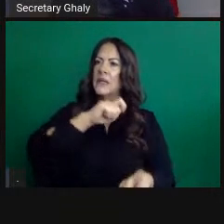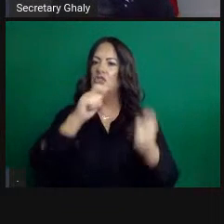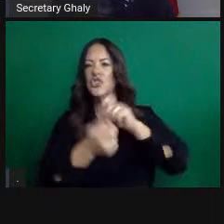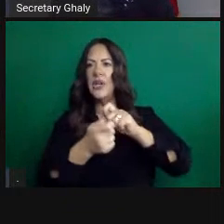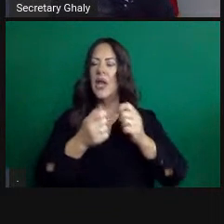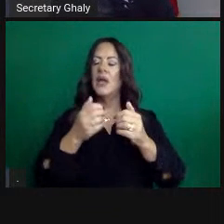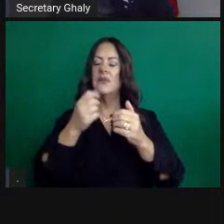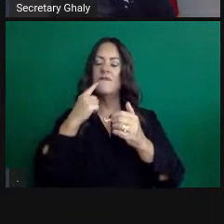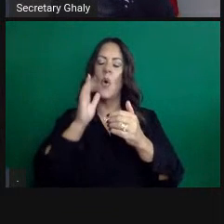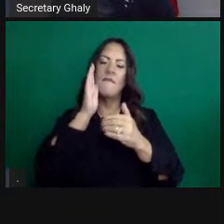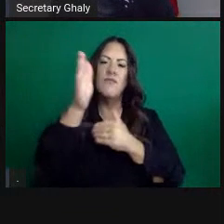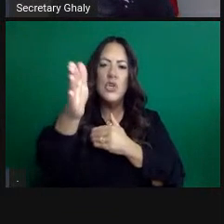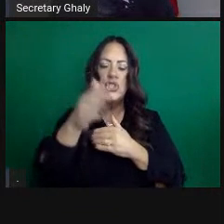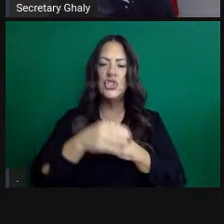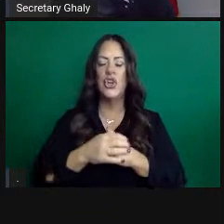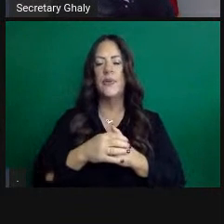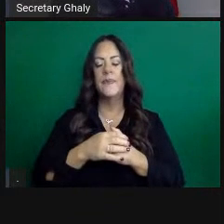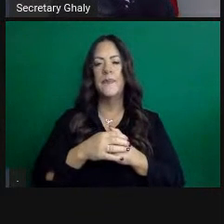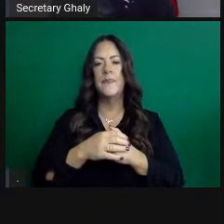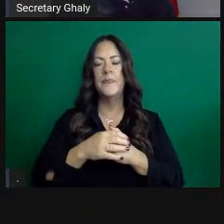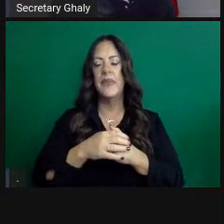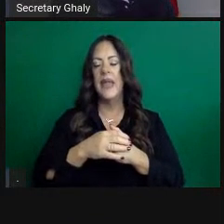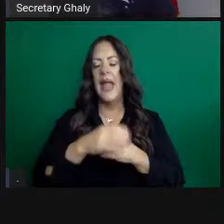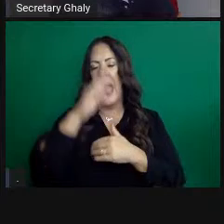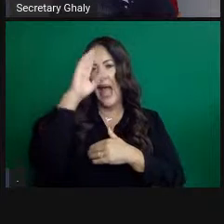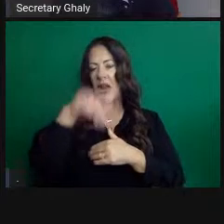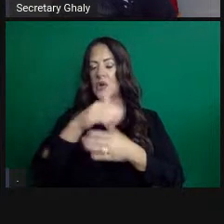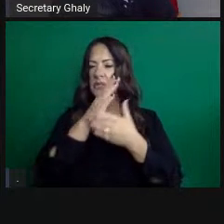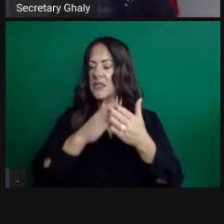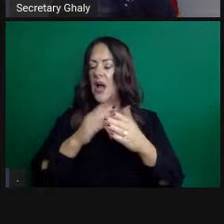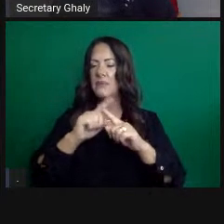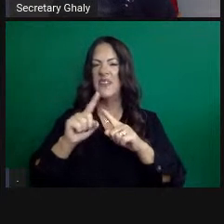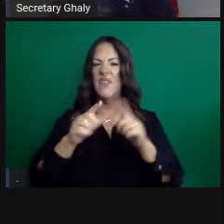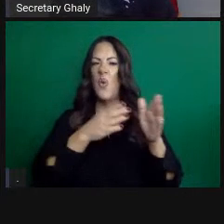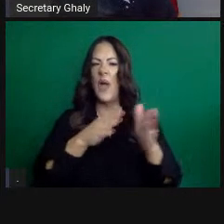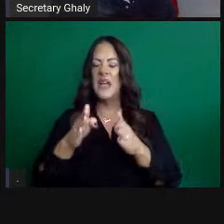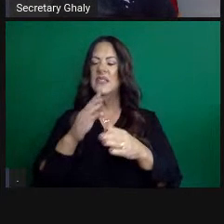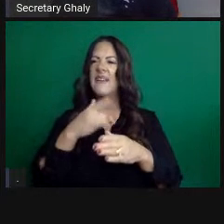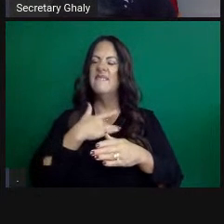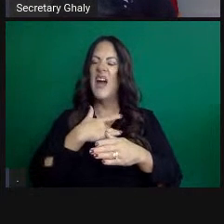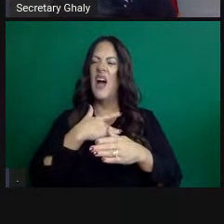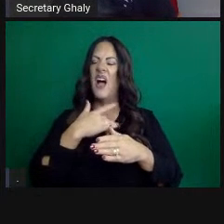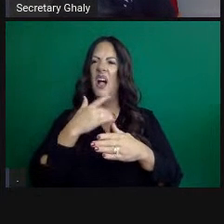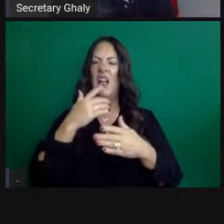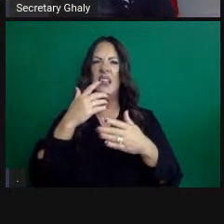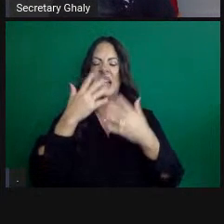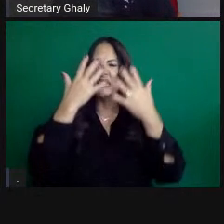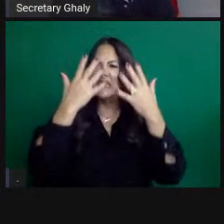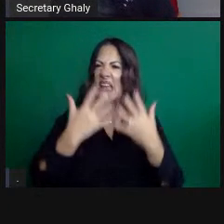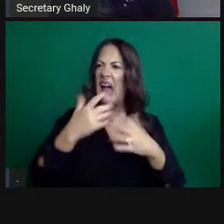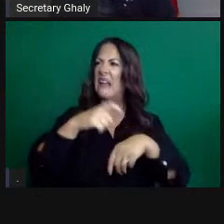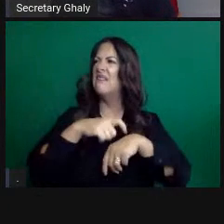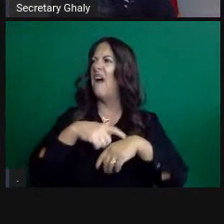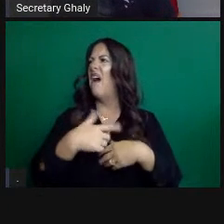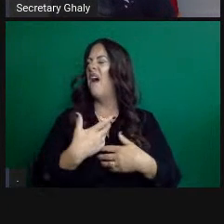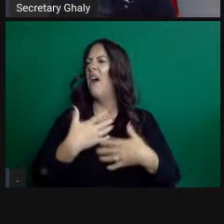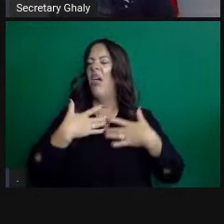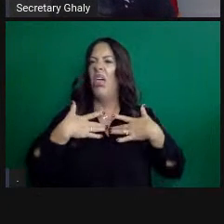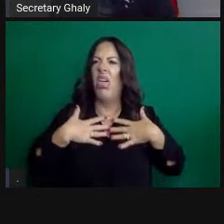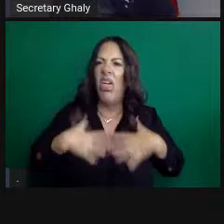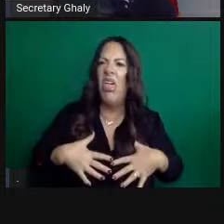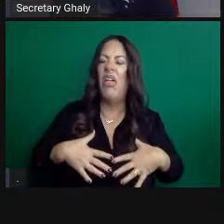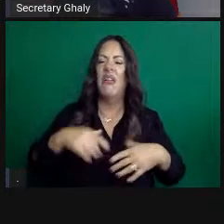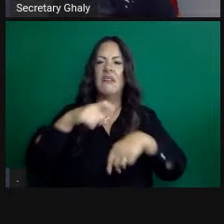heading. And although it has been in some ways a dark time and a difficult time for many of us, the plan